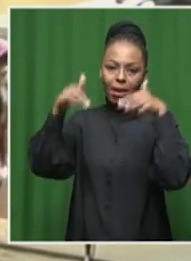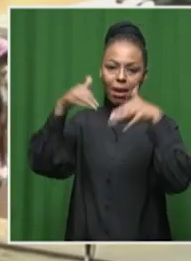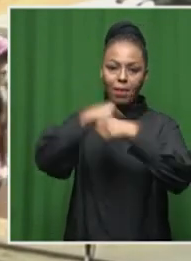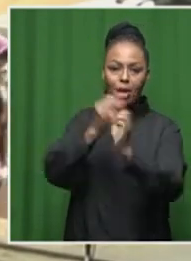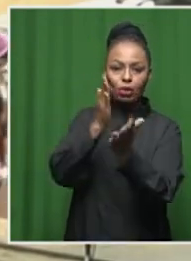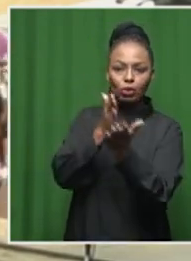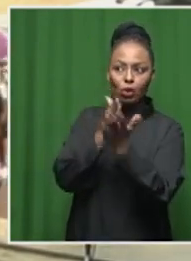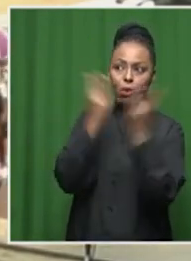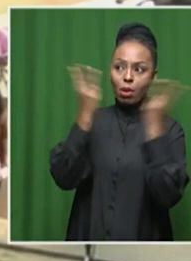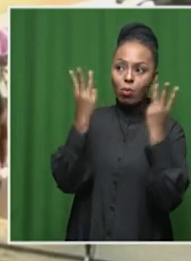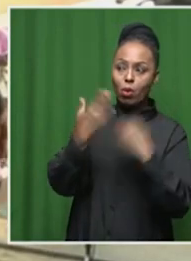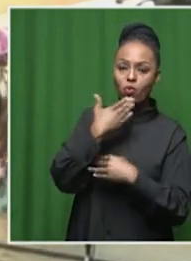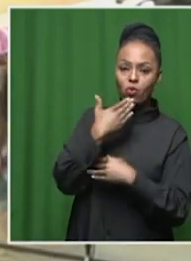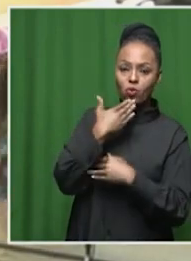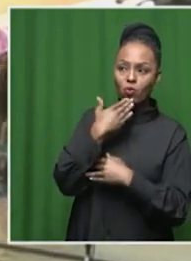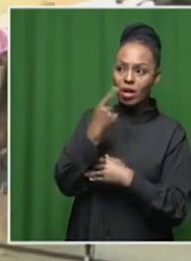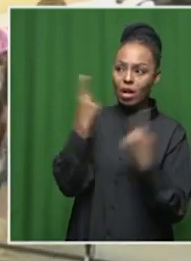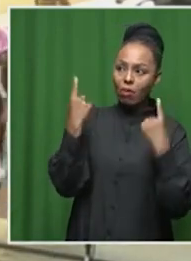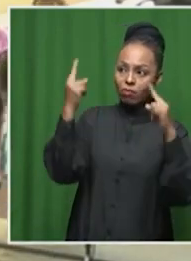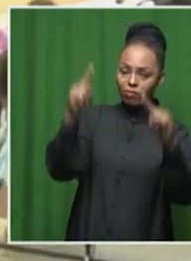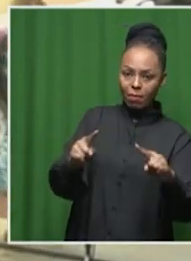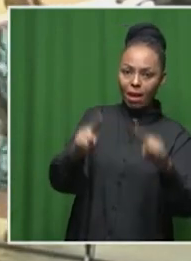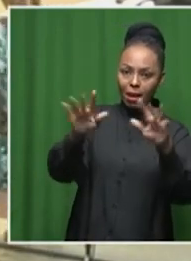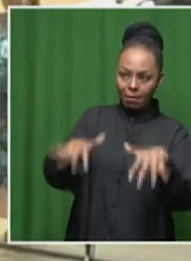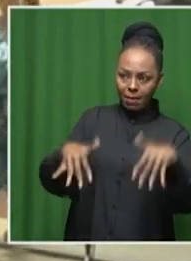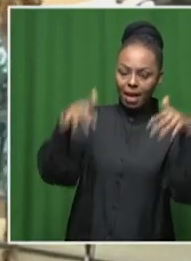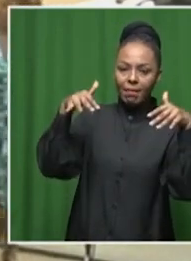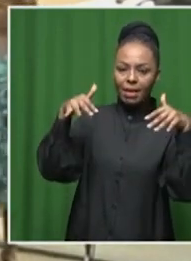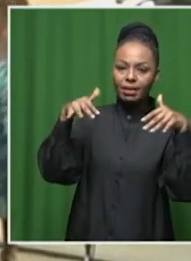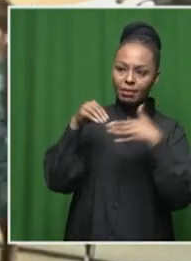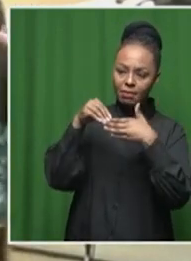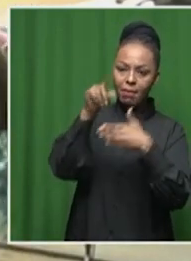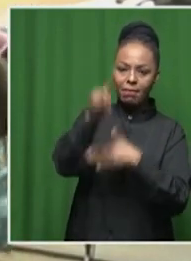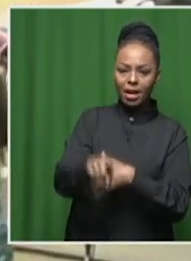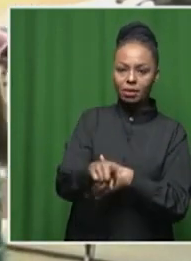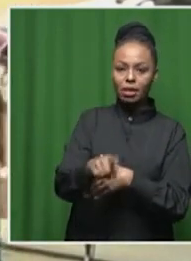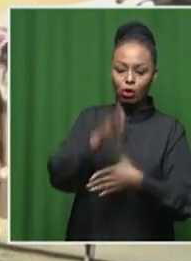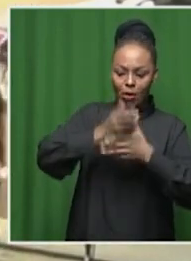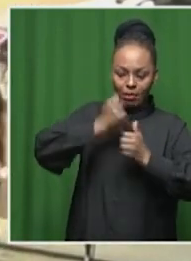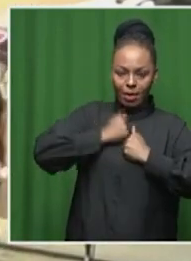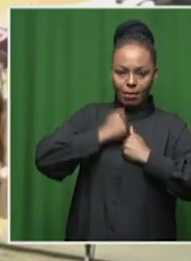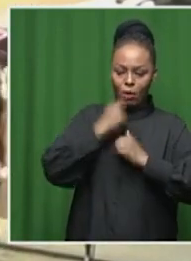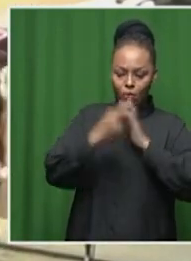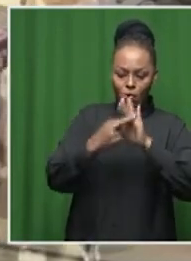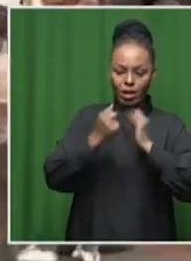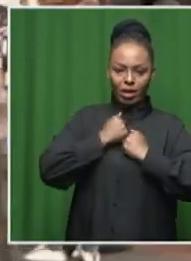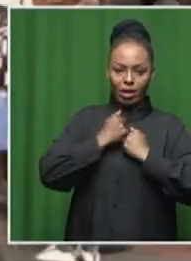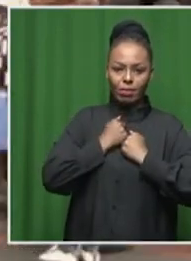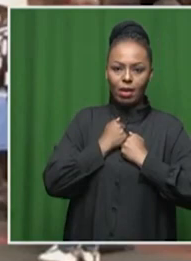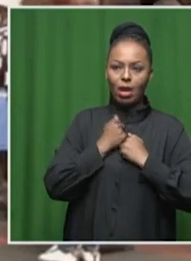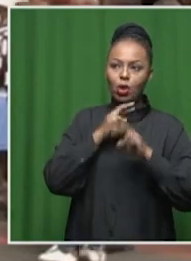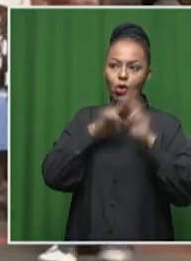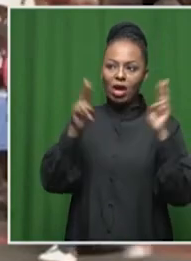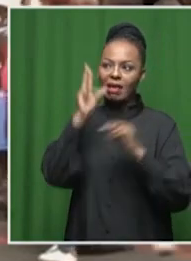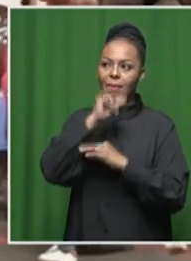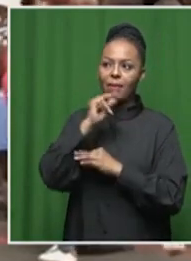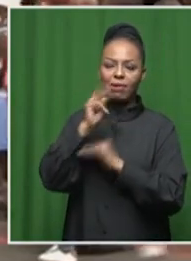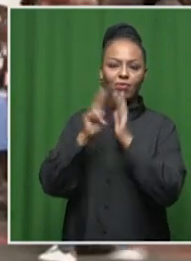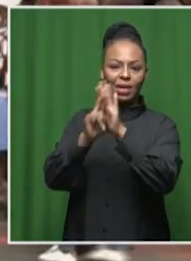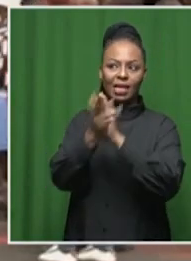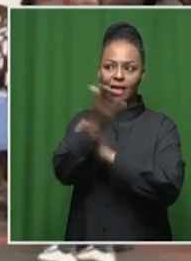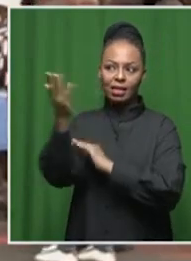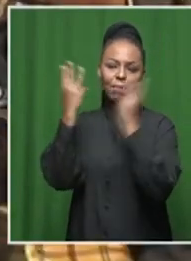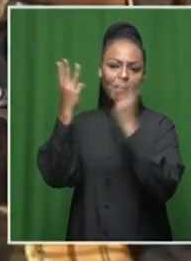that those people come to Parliament. That's my job, not to make a speech on their behalf. But he is concerned about